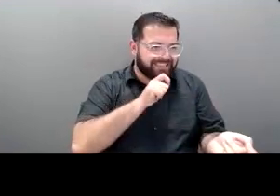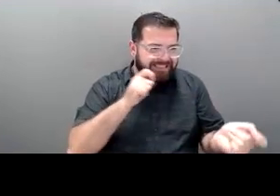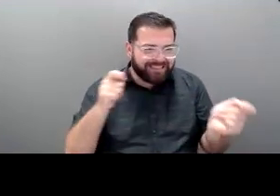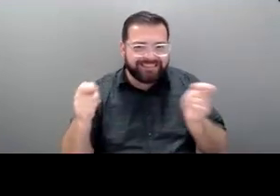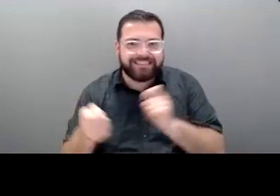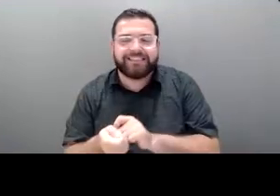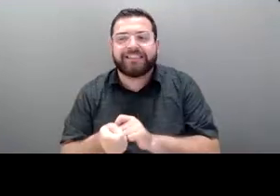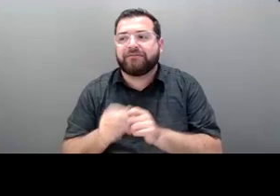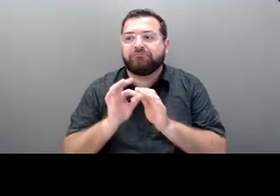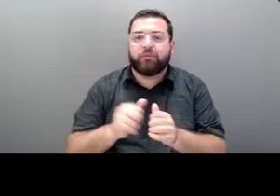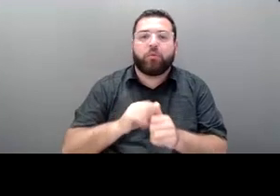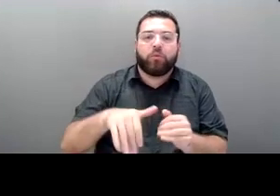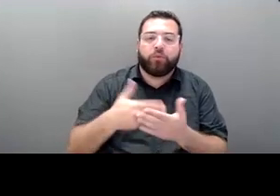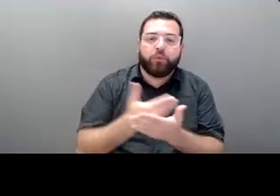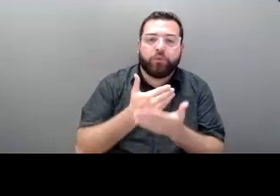new learning.